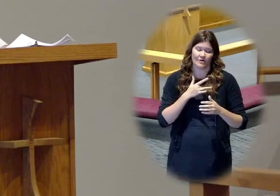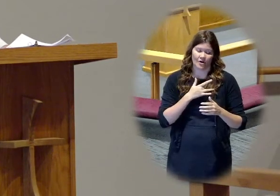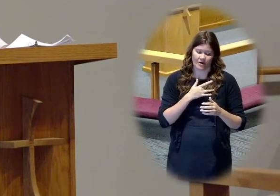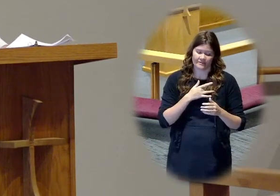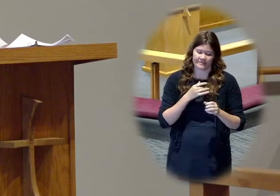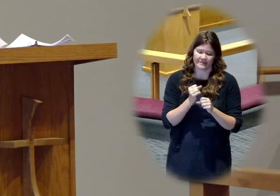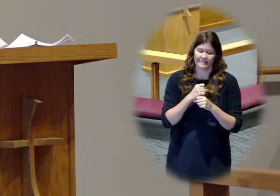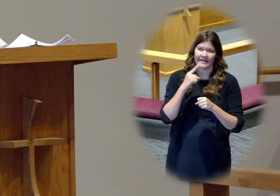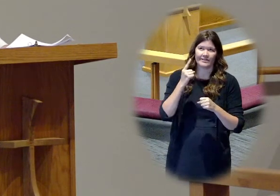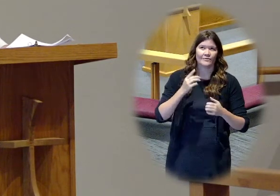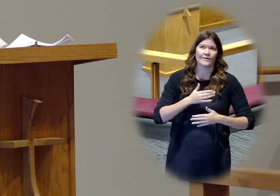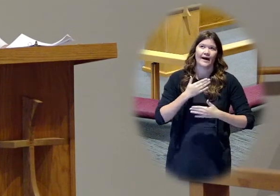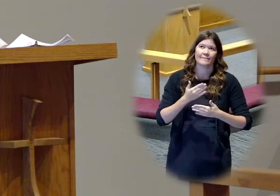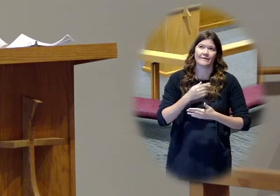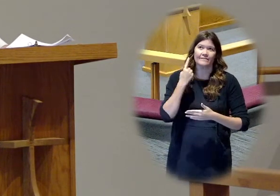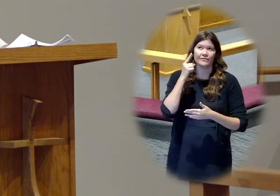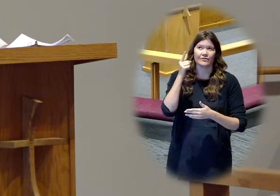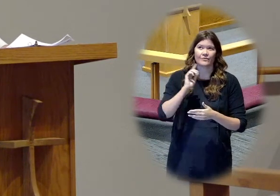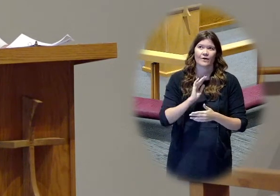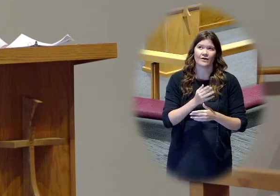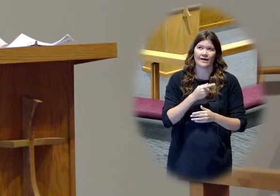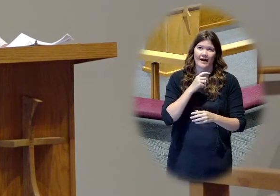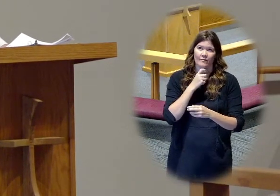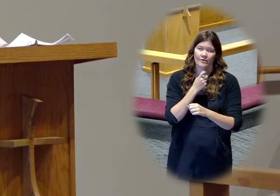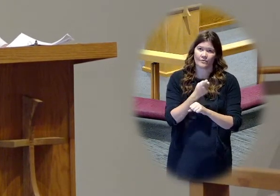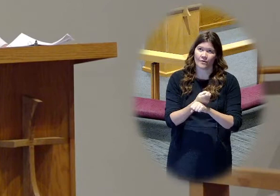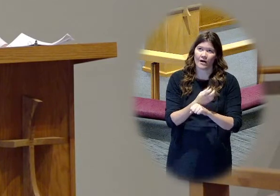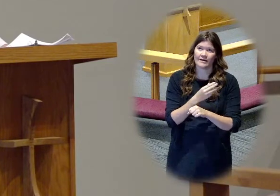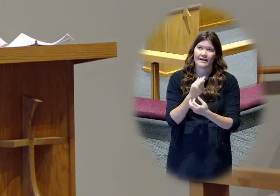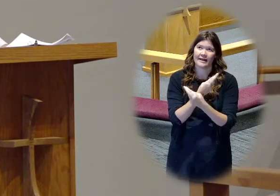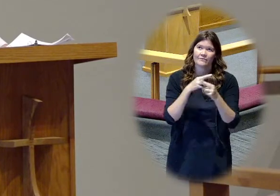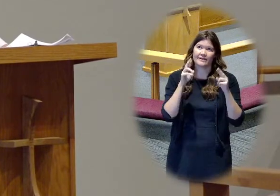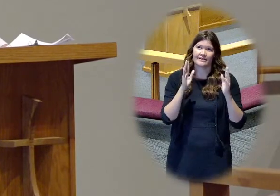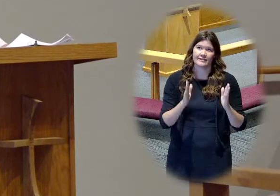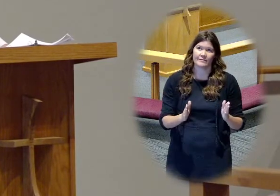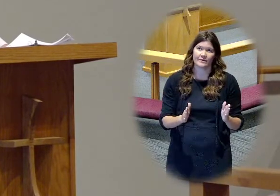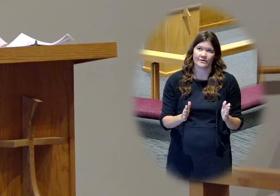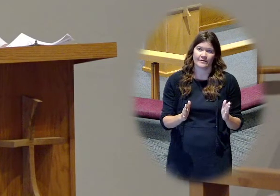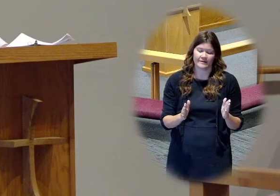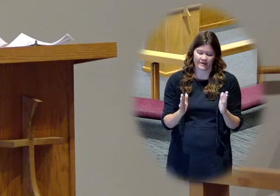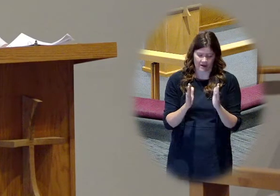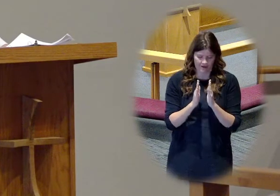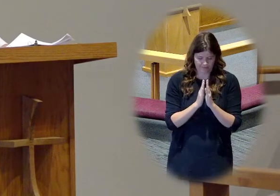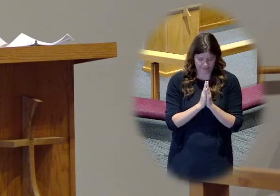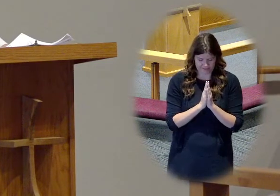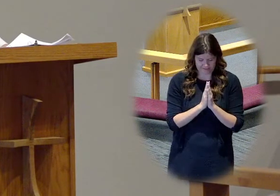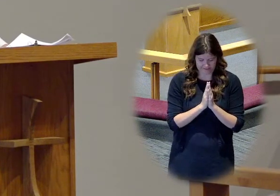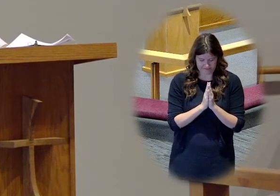your sight, for indeed you are our rock and our redeemer. Amen.